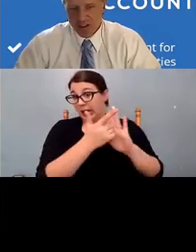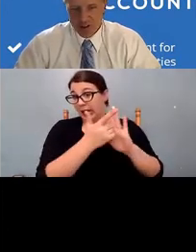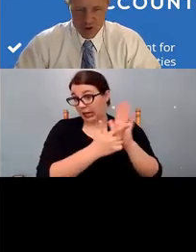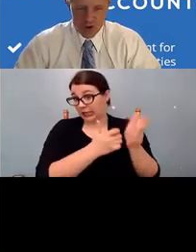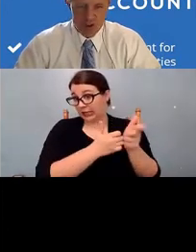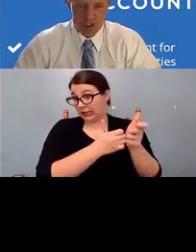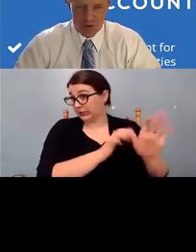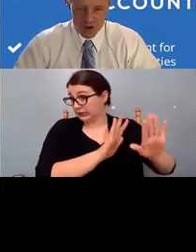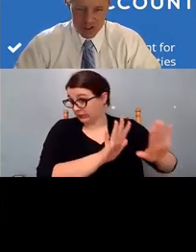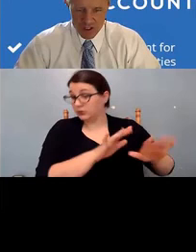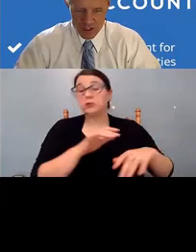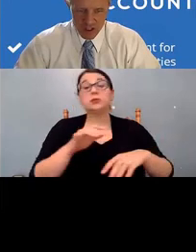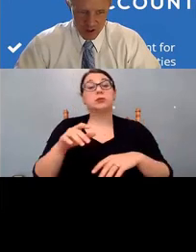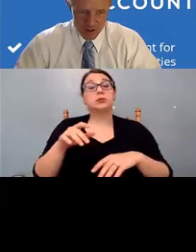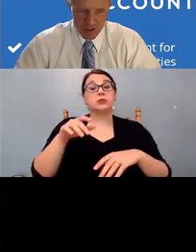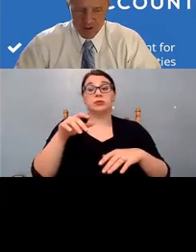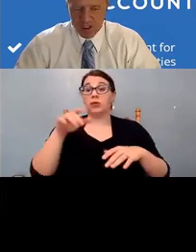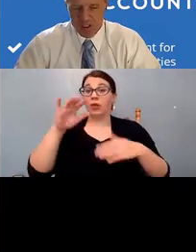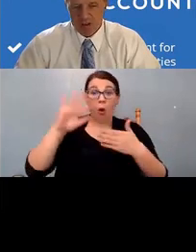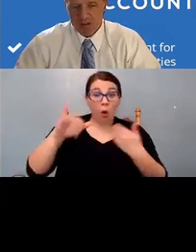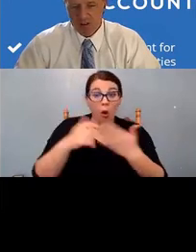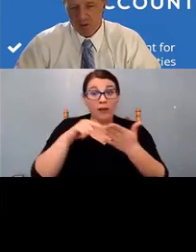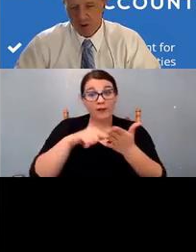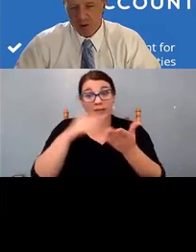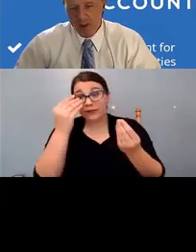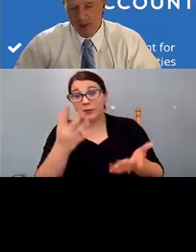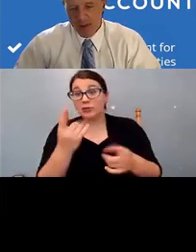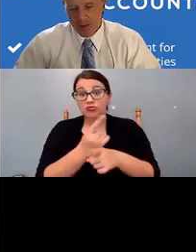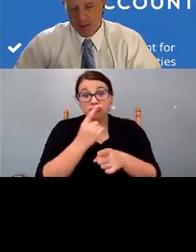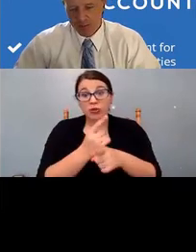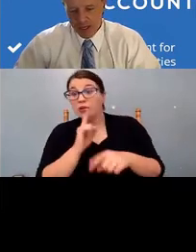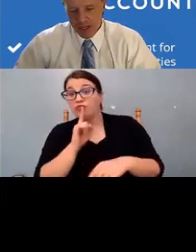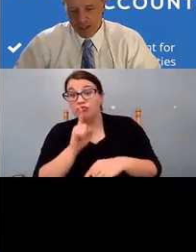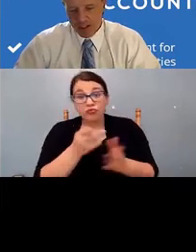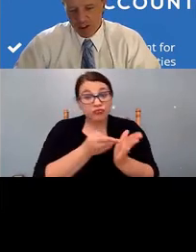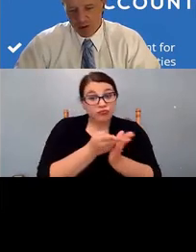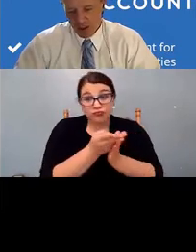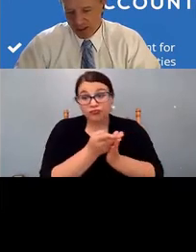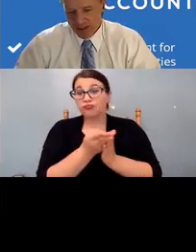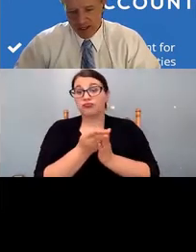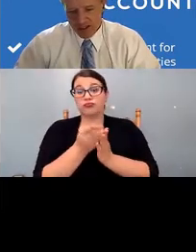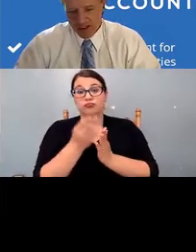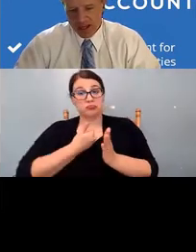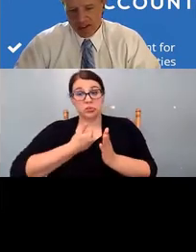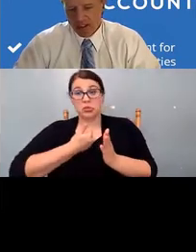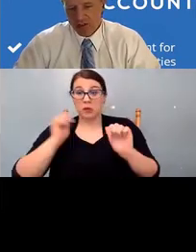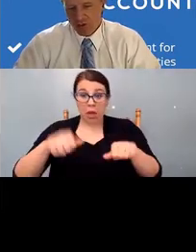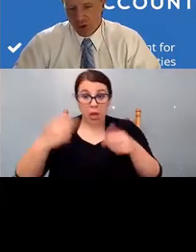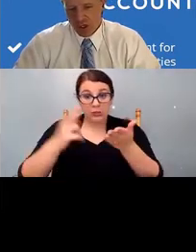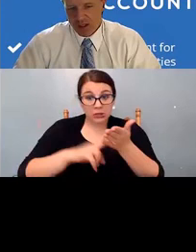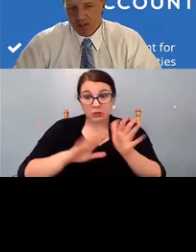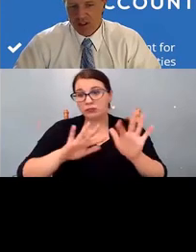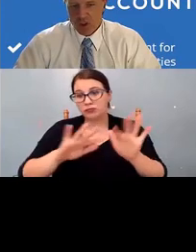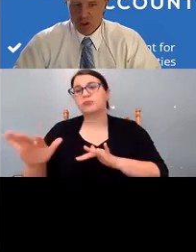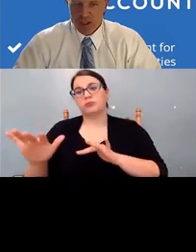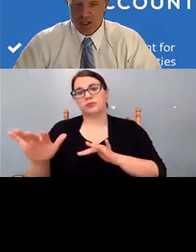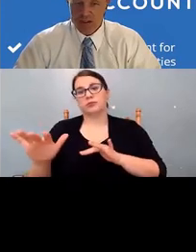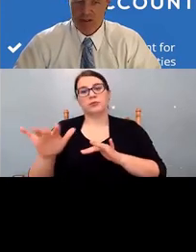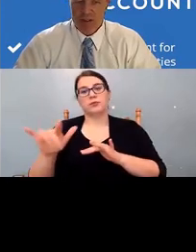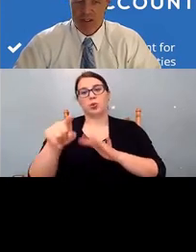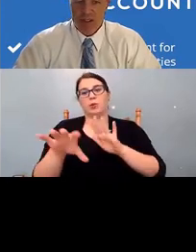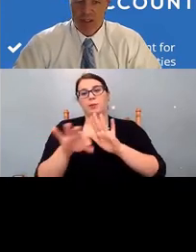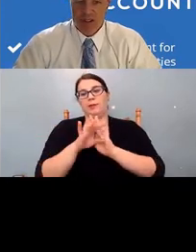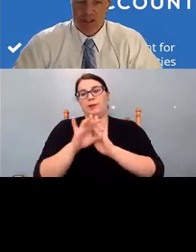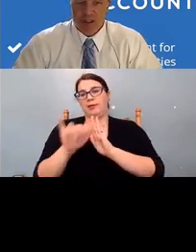correct and true, that you are indeed authorized for the account and so forth. And then you select that, and that is for us good